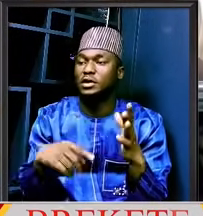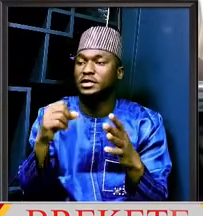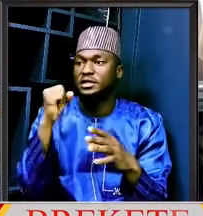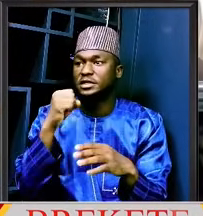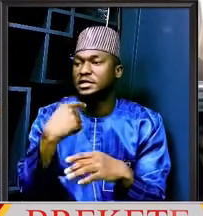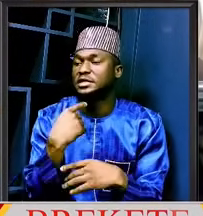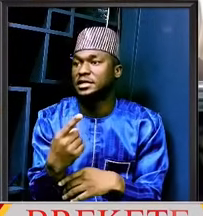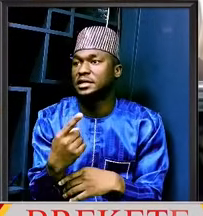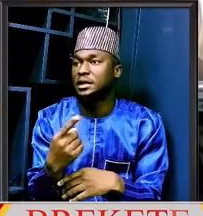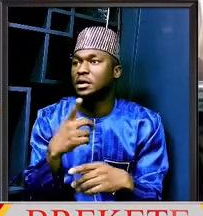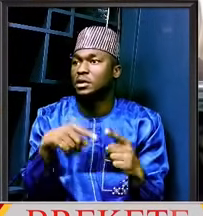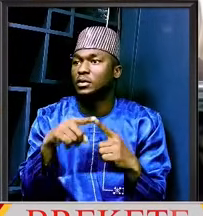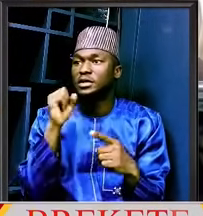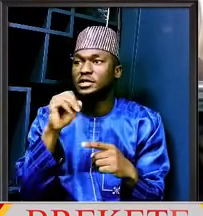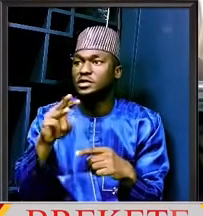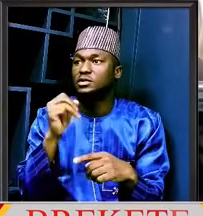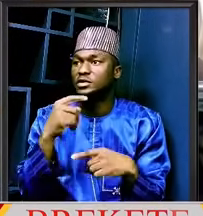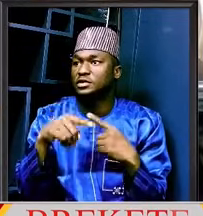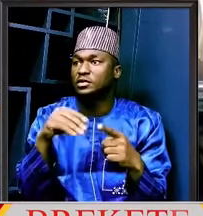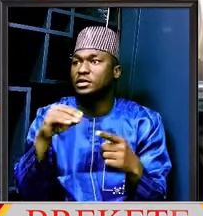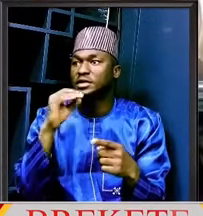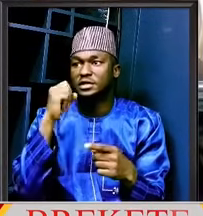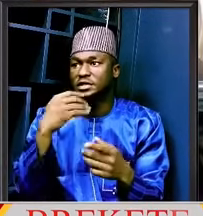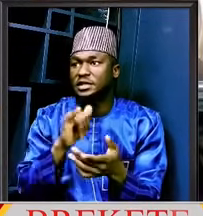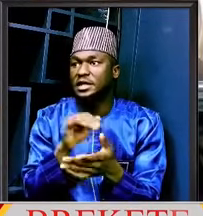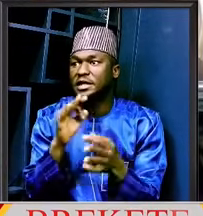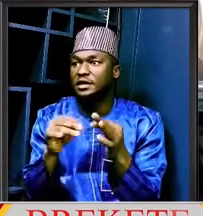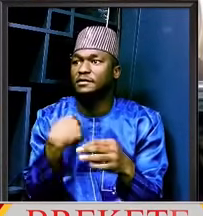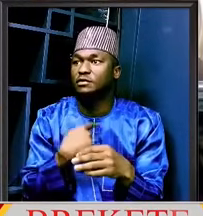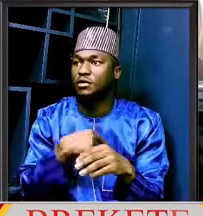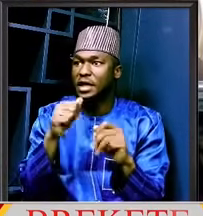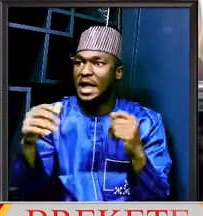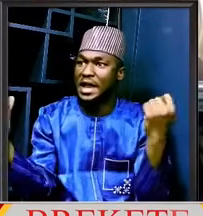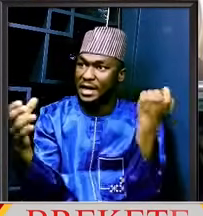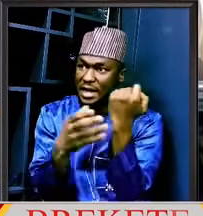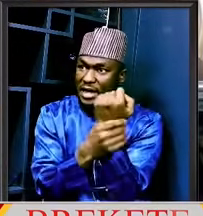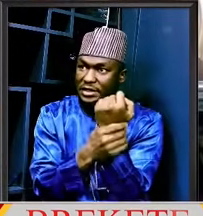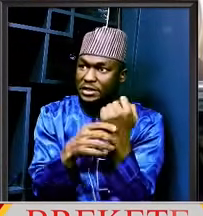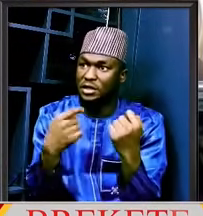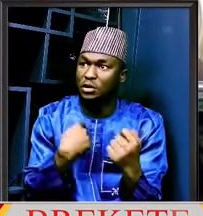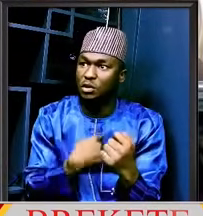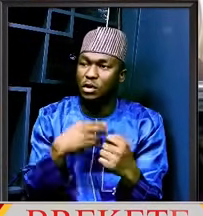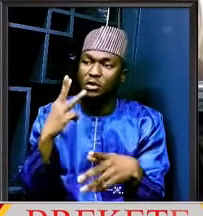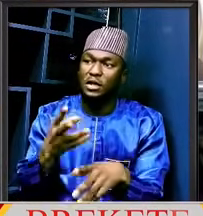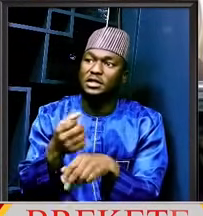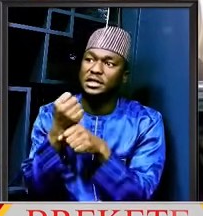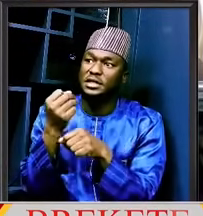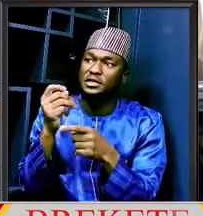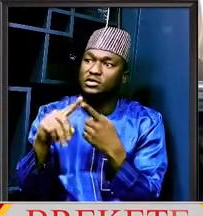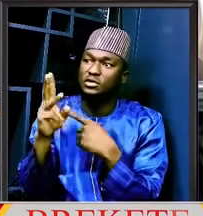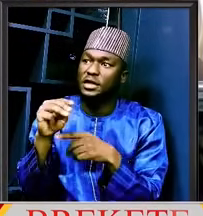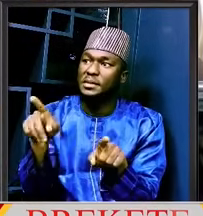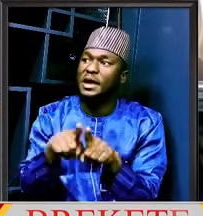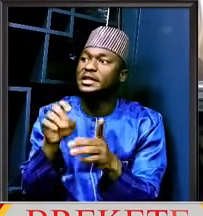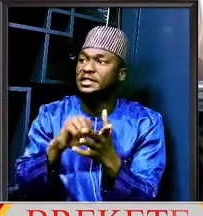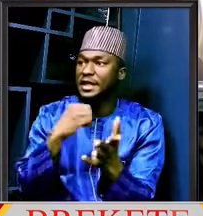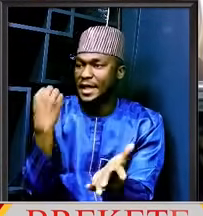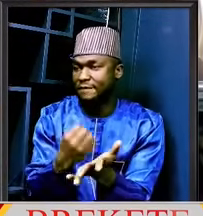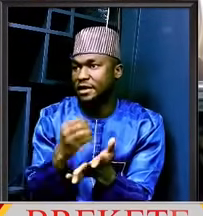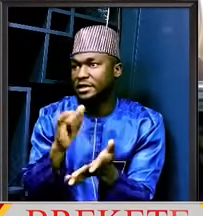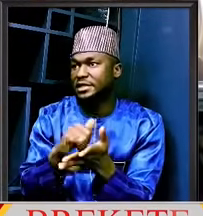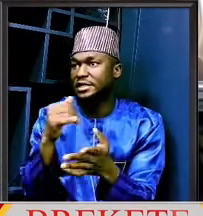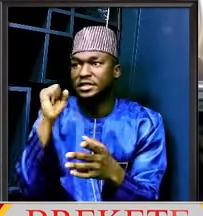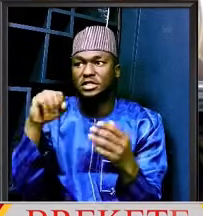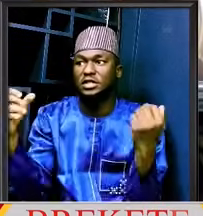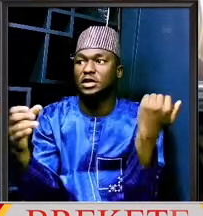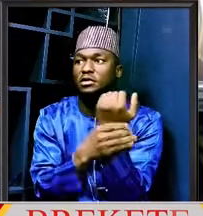about it. And when she was going, she told us that if you can catch some of these goats, so that she will take it to them as evidence that she caught these goats on her